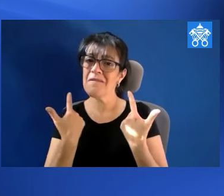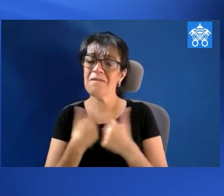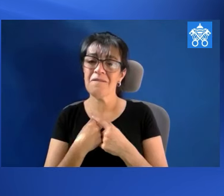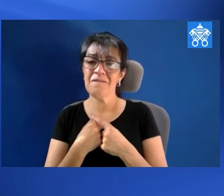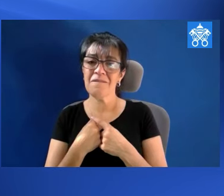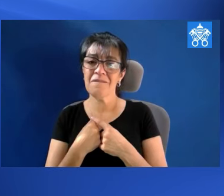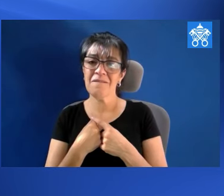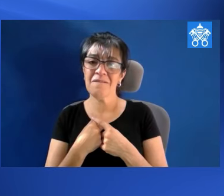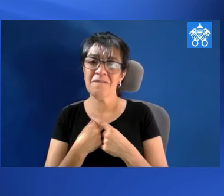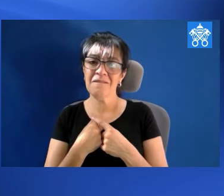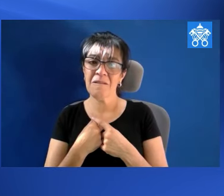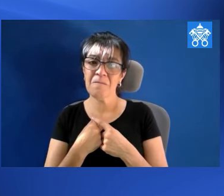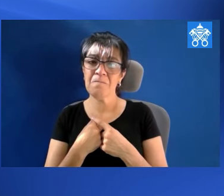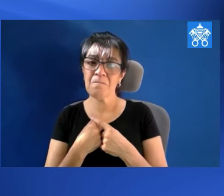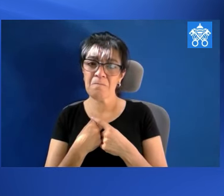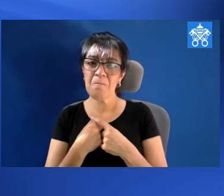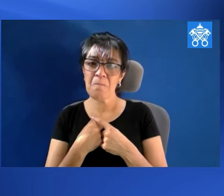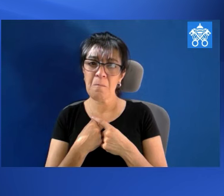important for life.